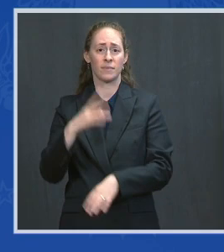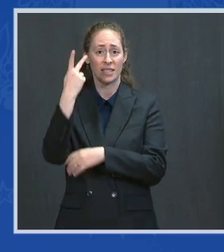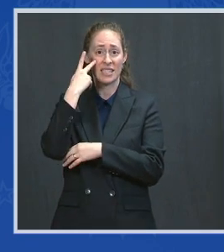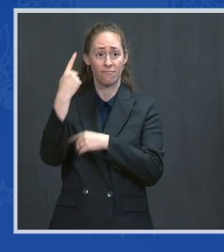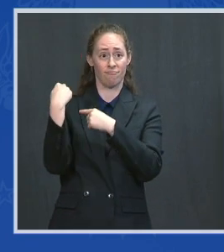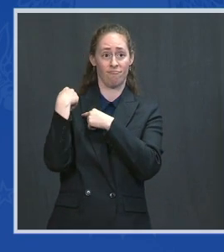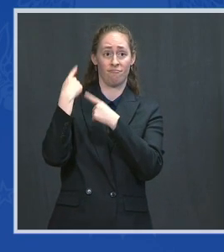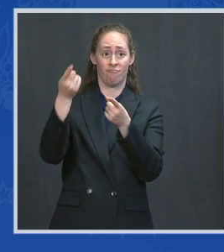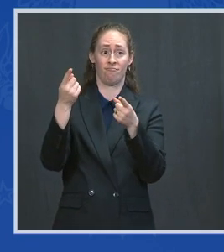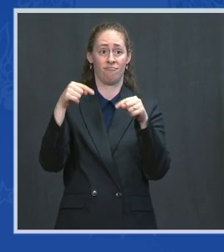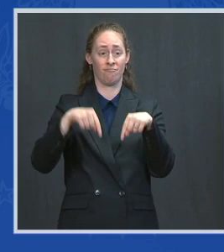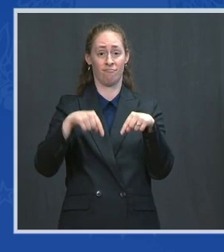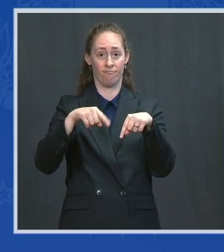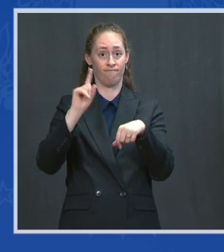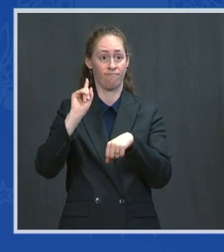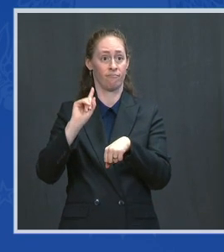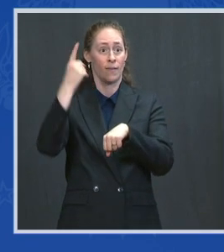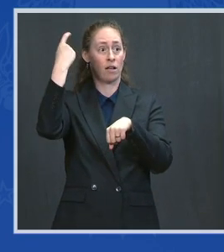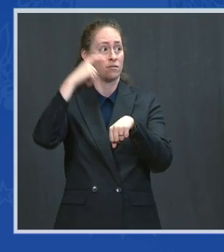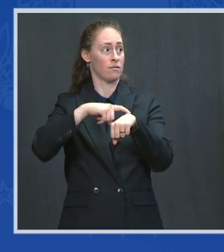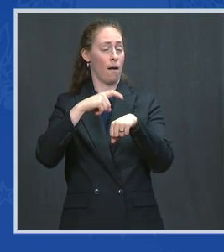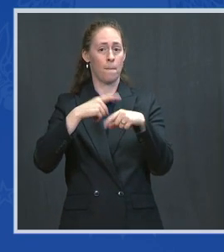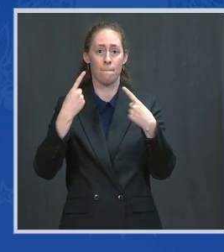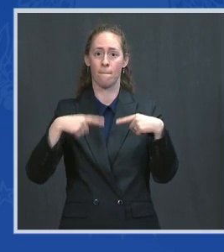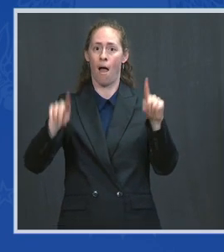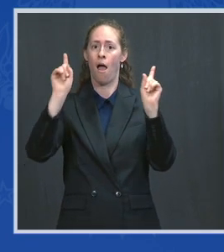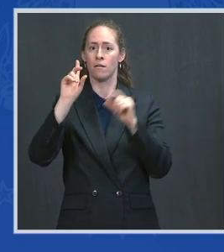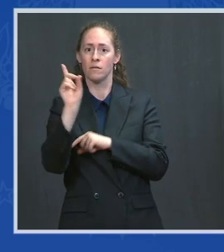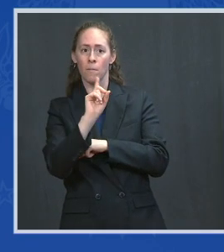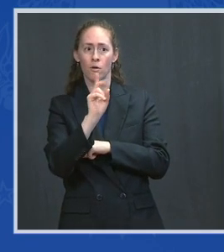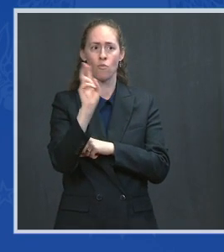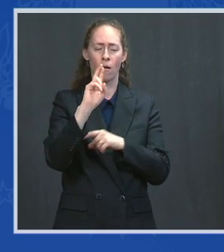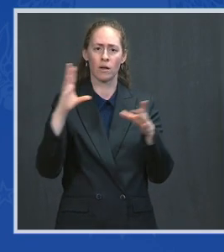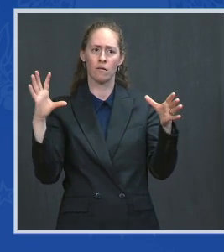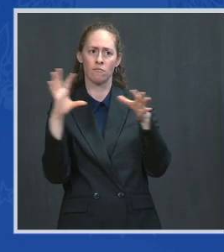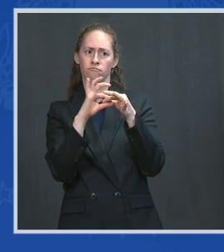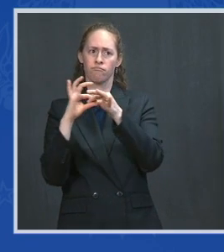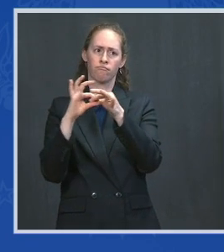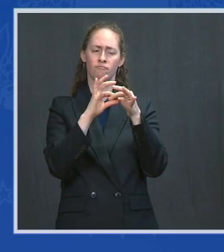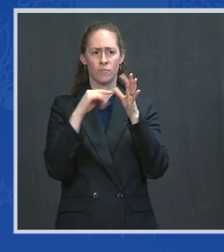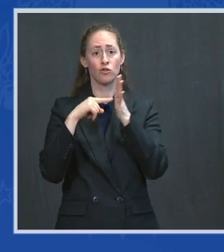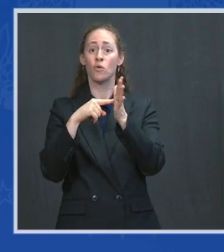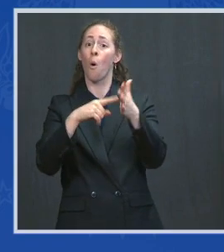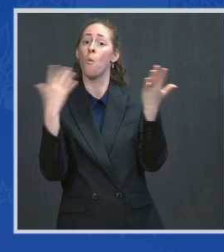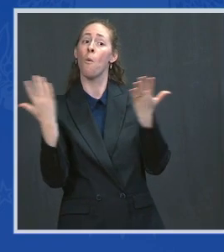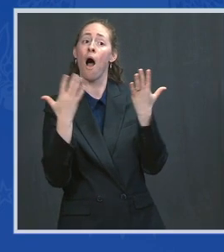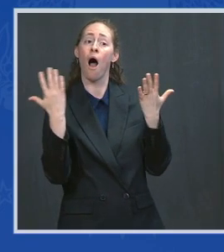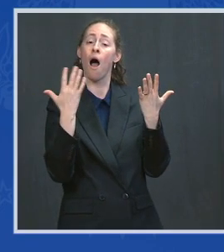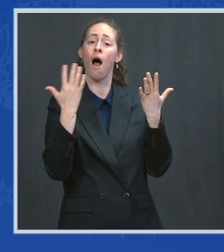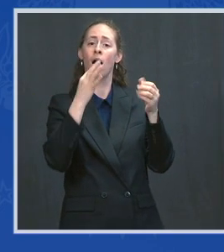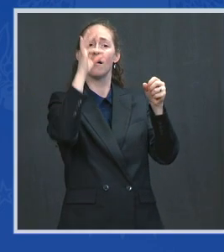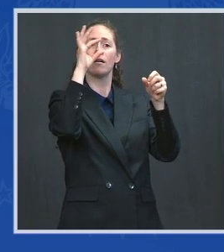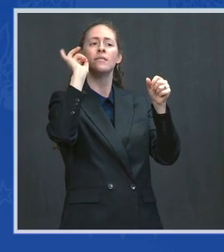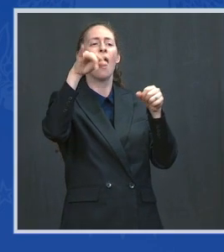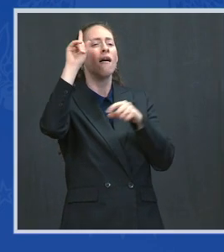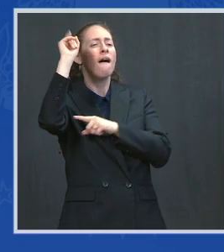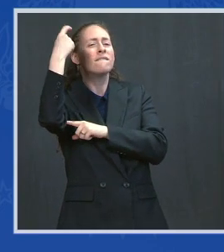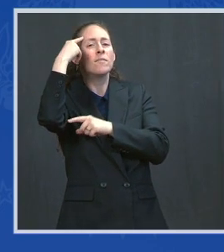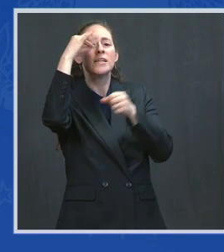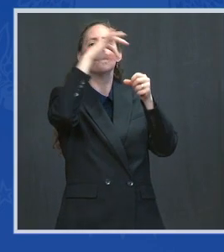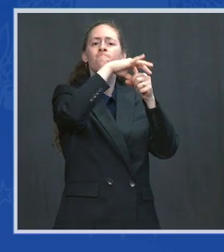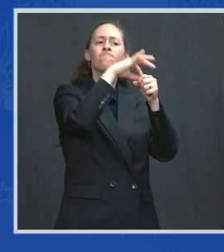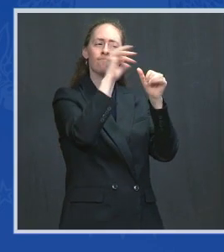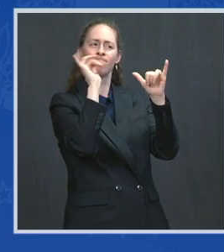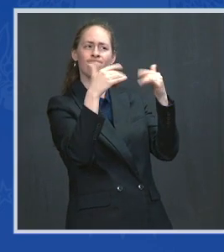Washington. You're showing that our democracy can work and deliver for the American people. Just days after the mass shooting